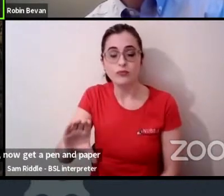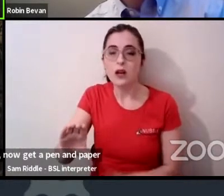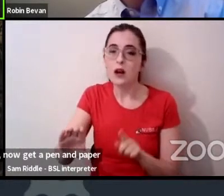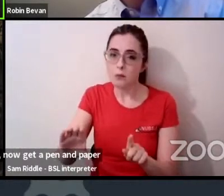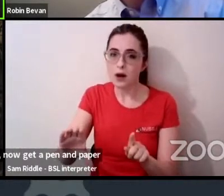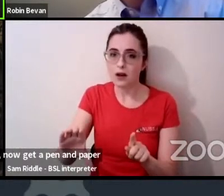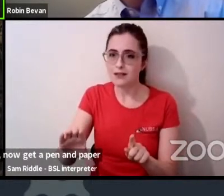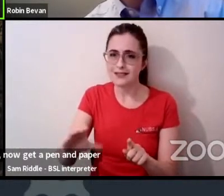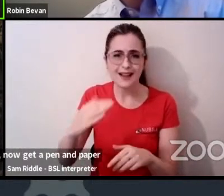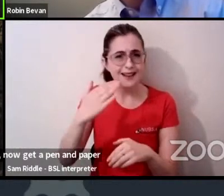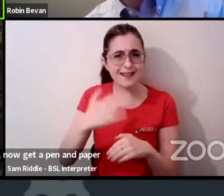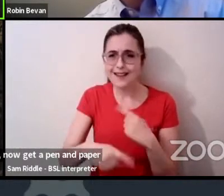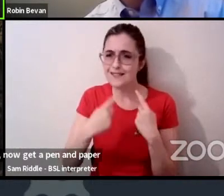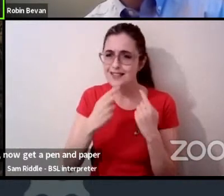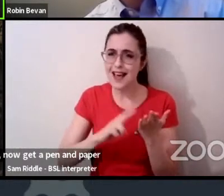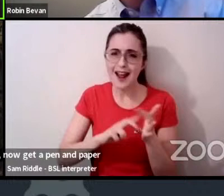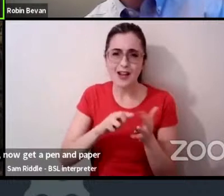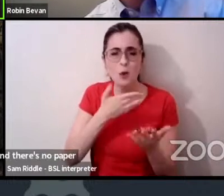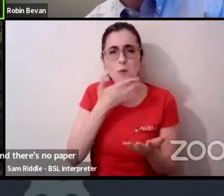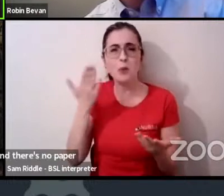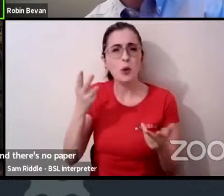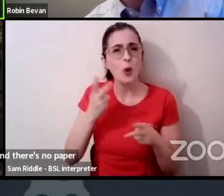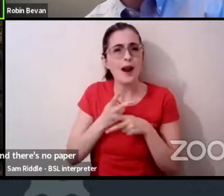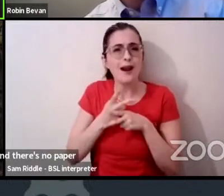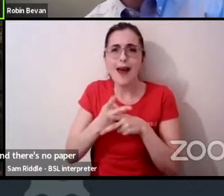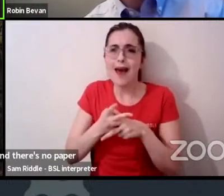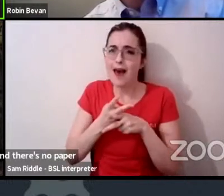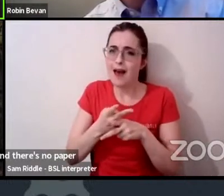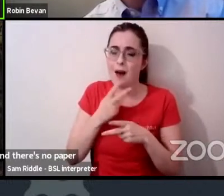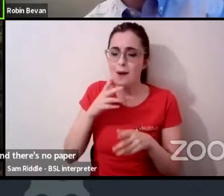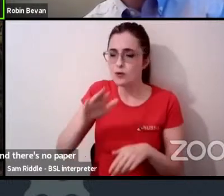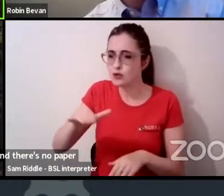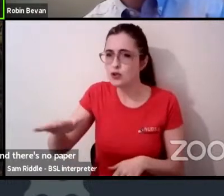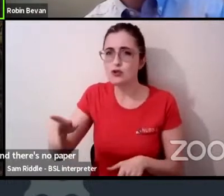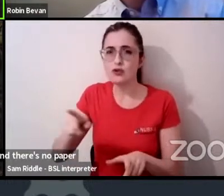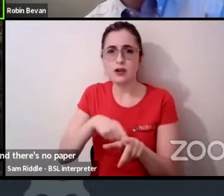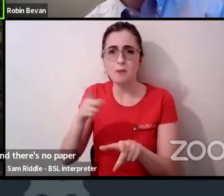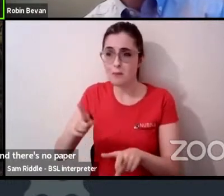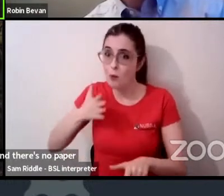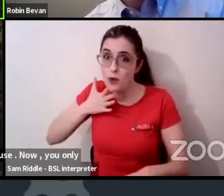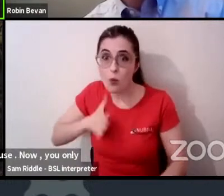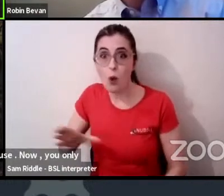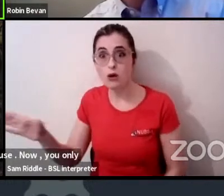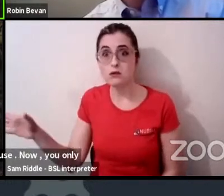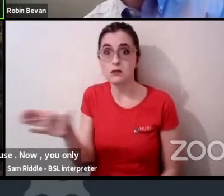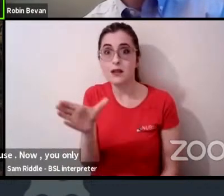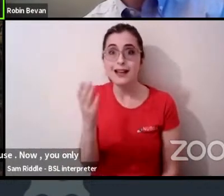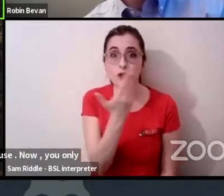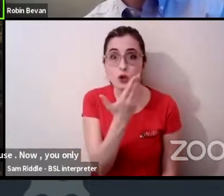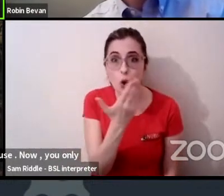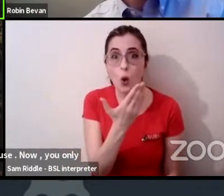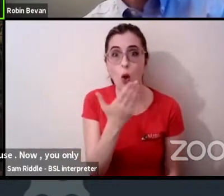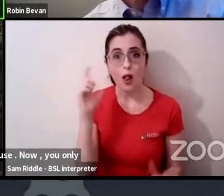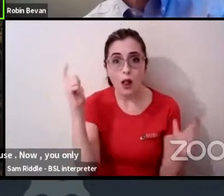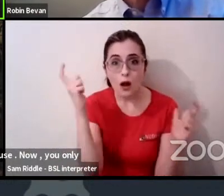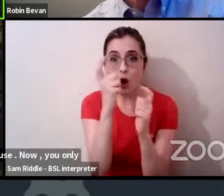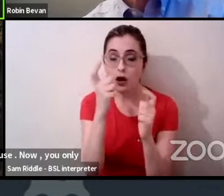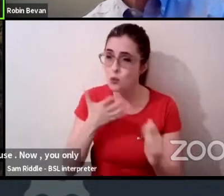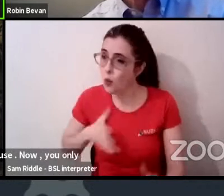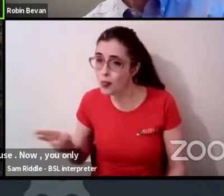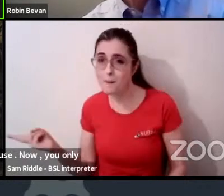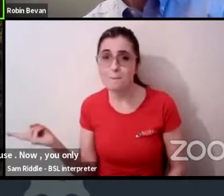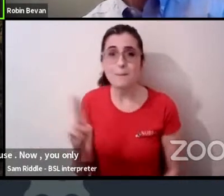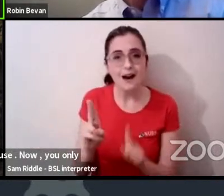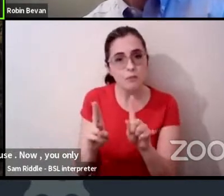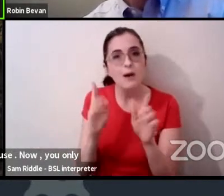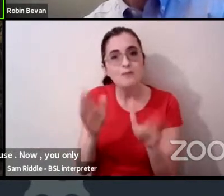does not care about children and young people. We want them in school and college. We want them back, but we want them back safely. And we